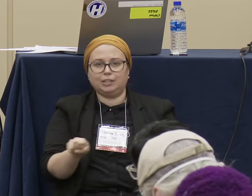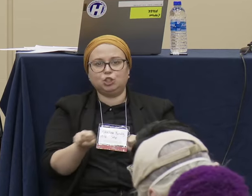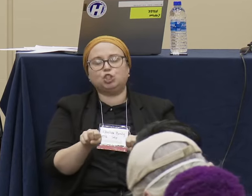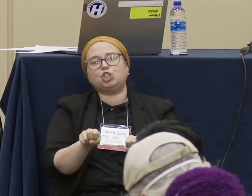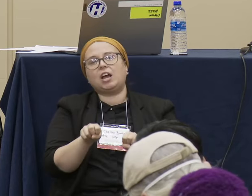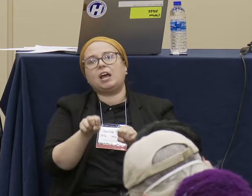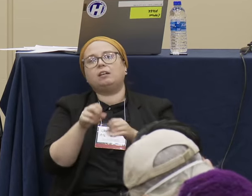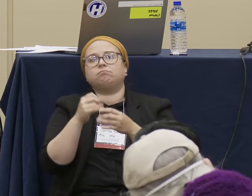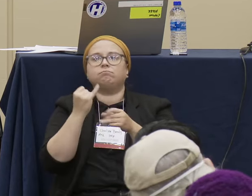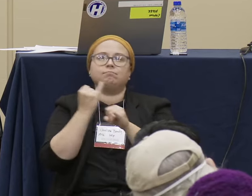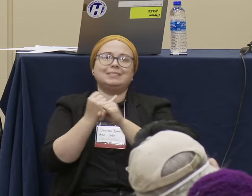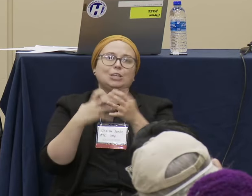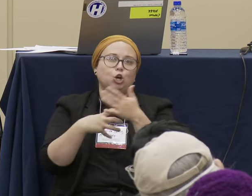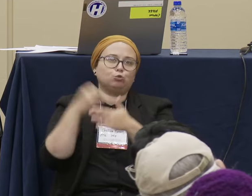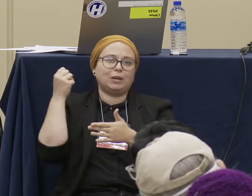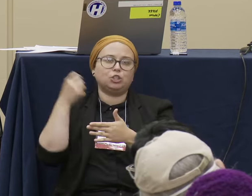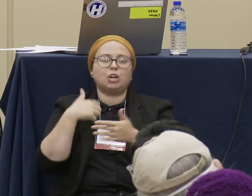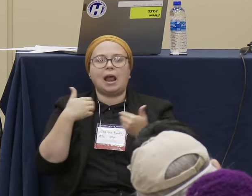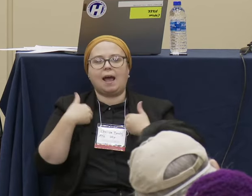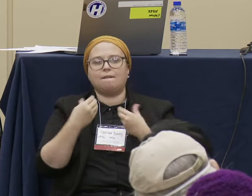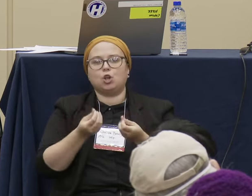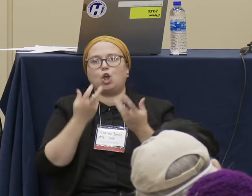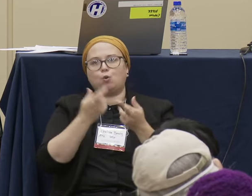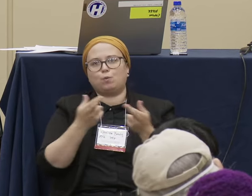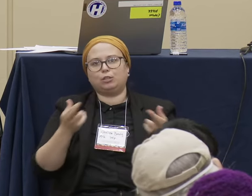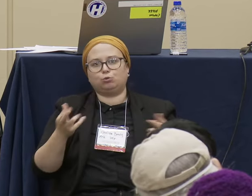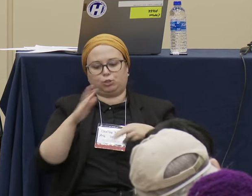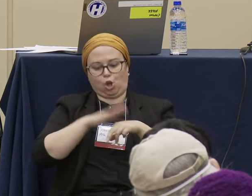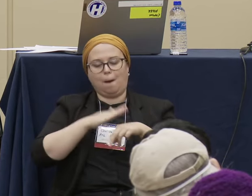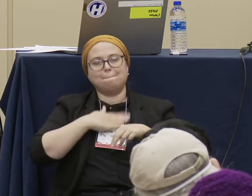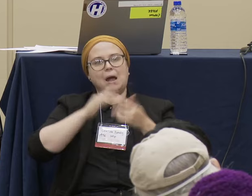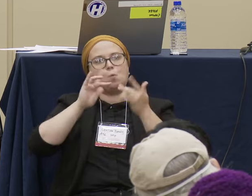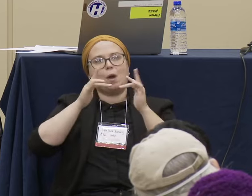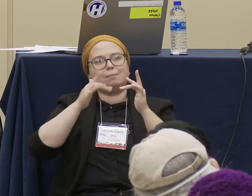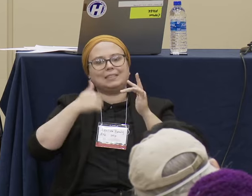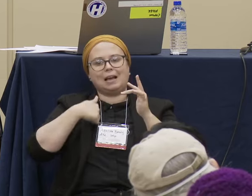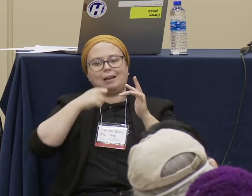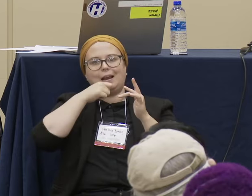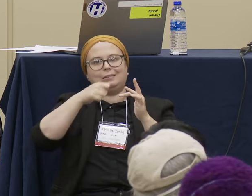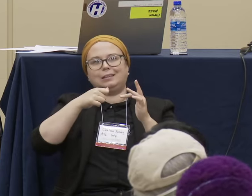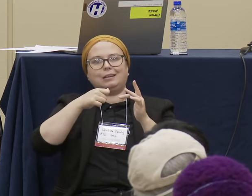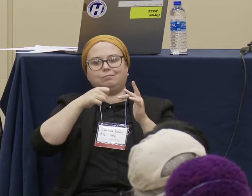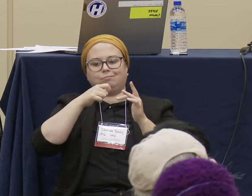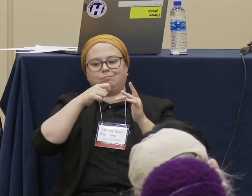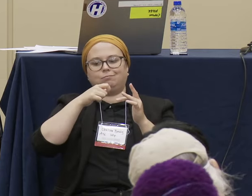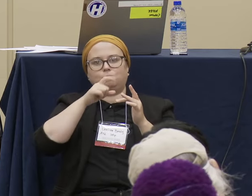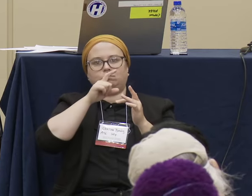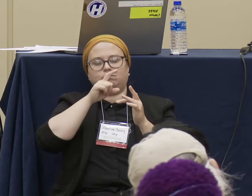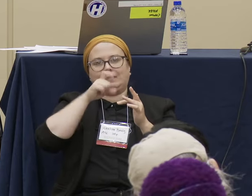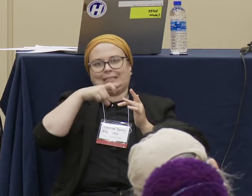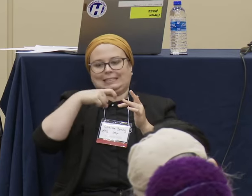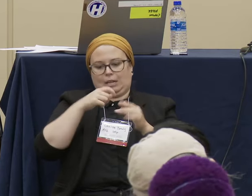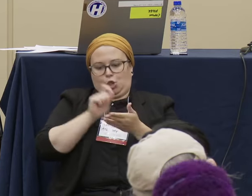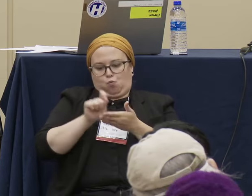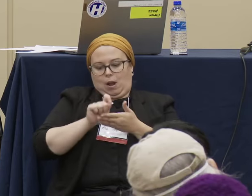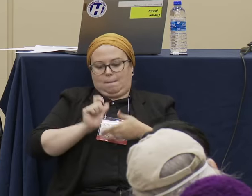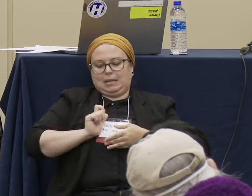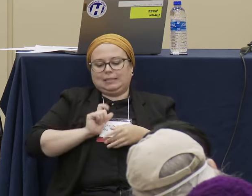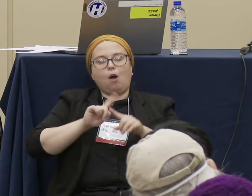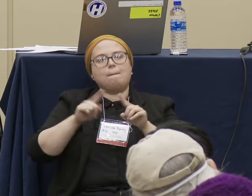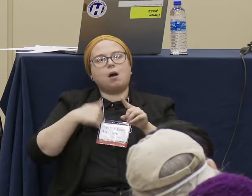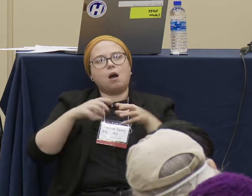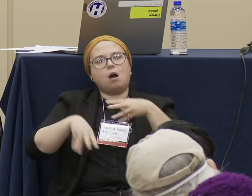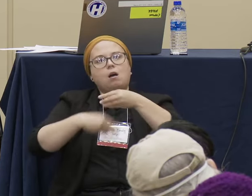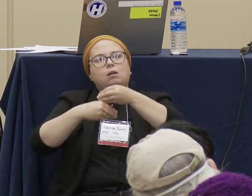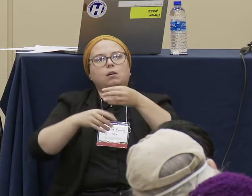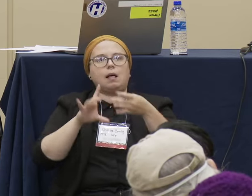decarceration, I have a lot of resources on my website. These are not necessarily things I wrote. I just put links to like a lot of organizations and things. And my website